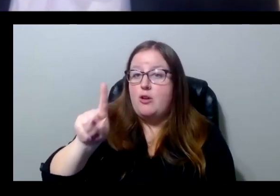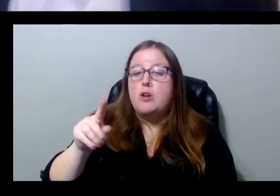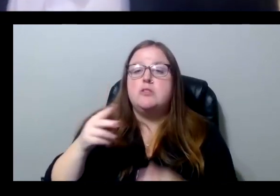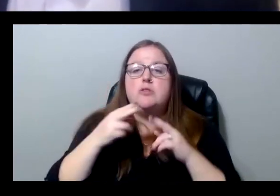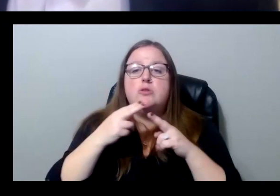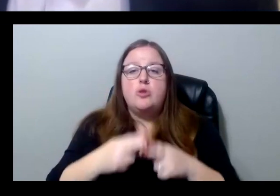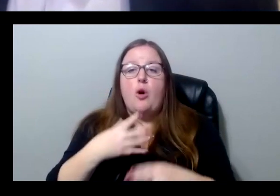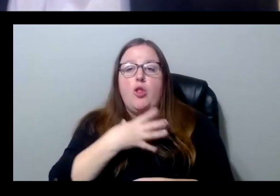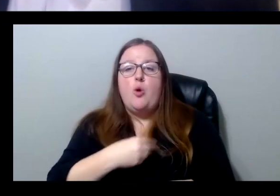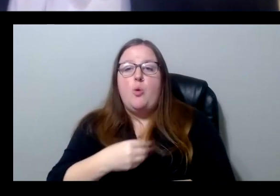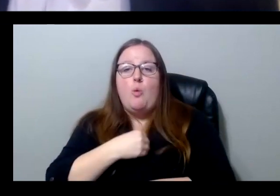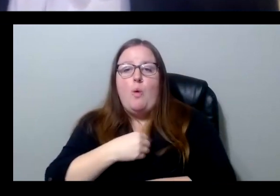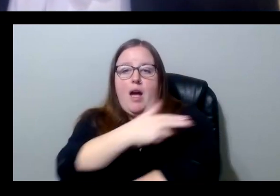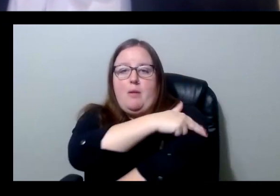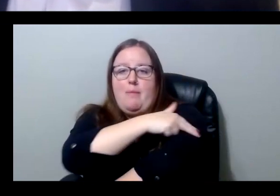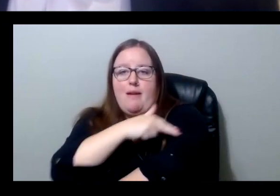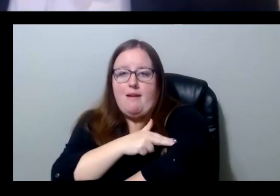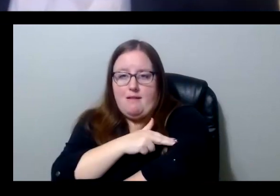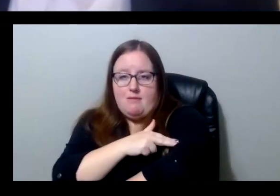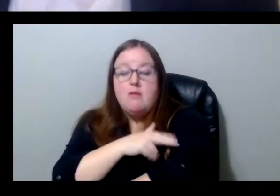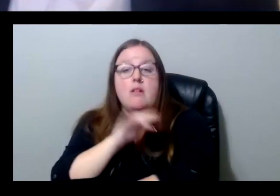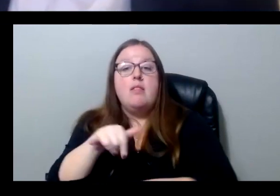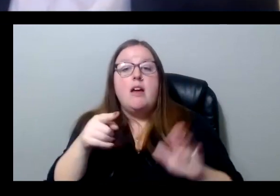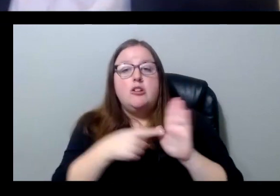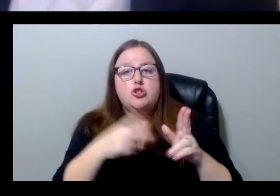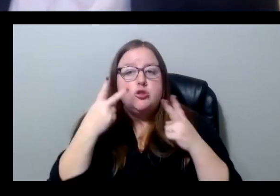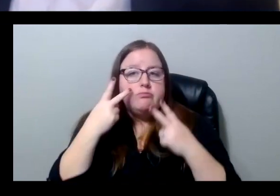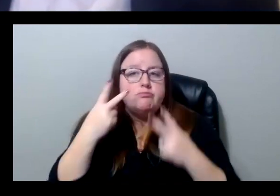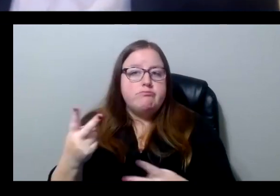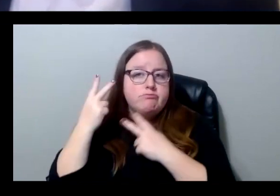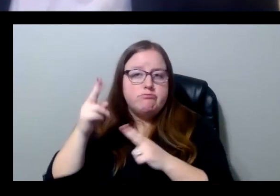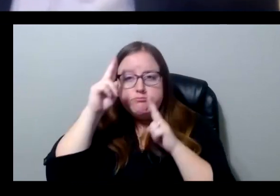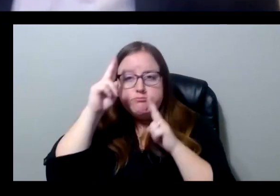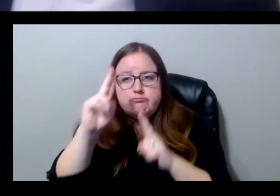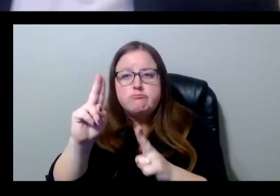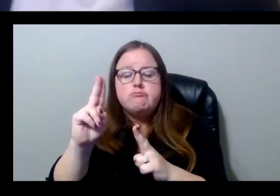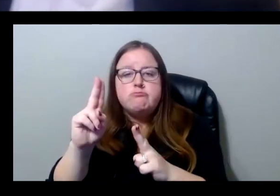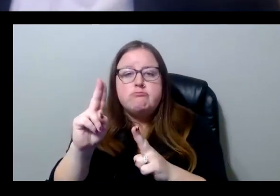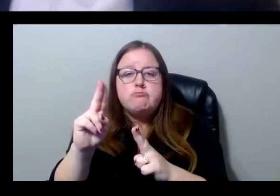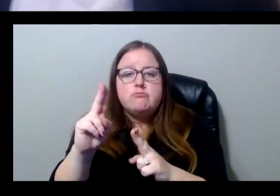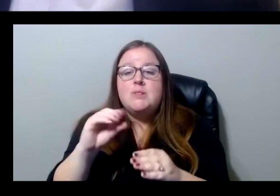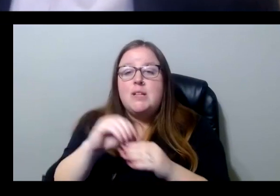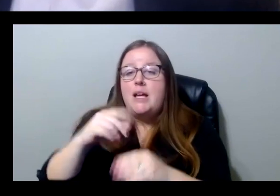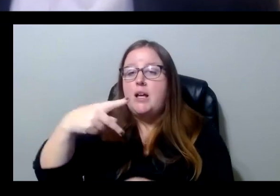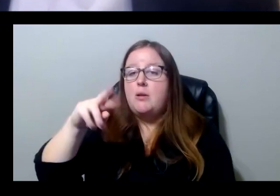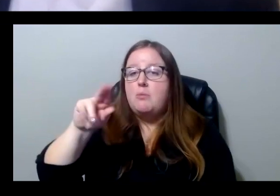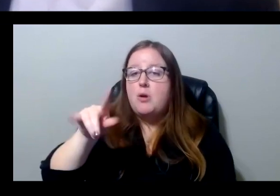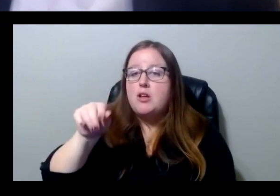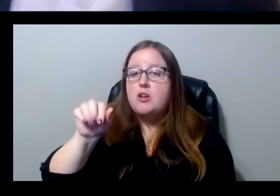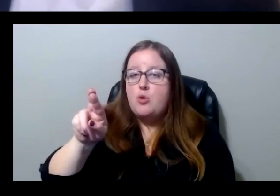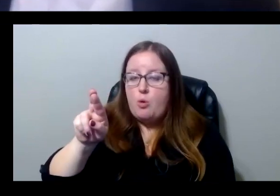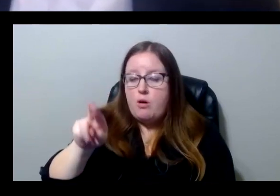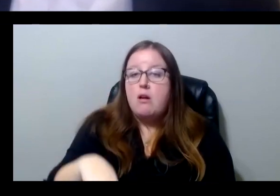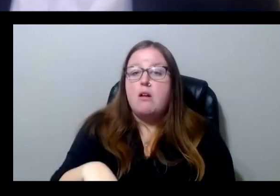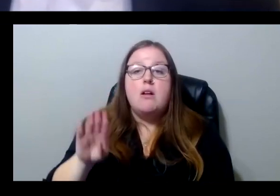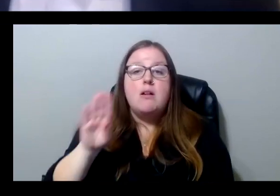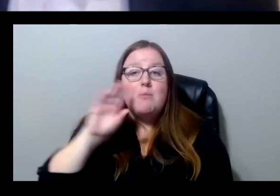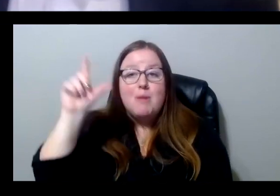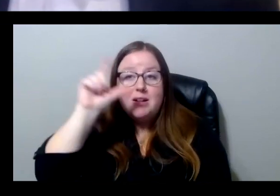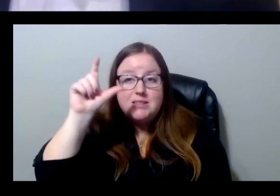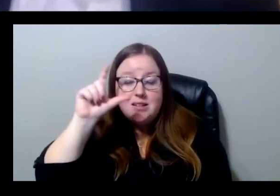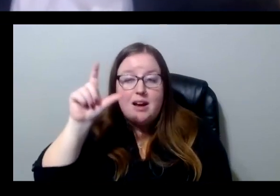that you've presented a book in an authentic manner for them? Mhm. I do.